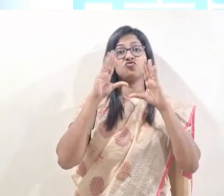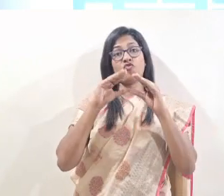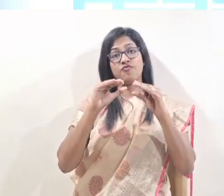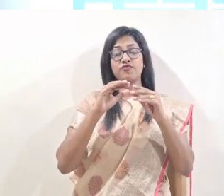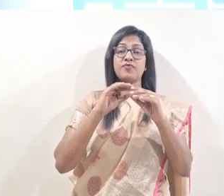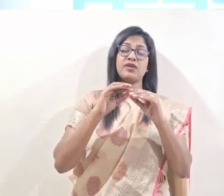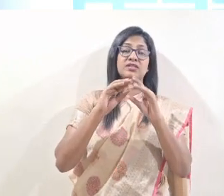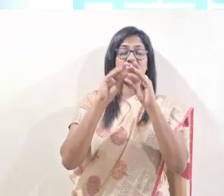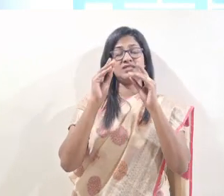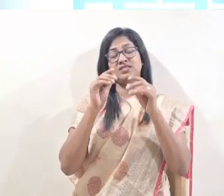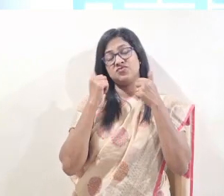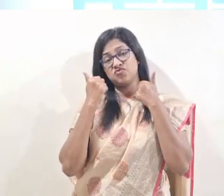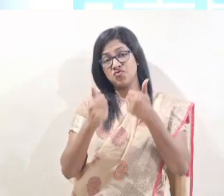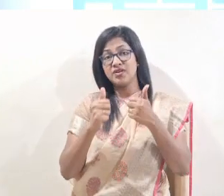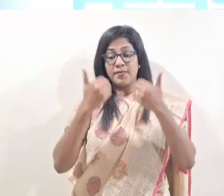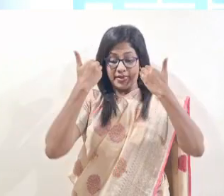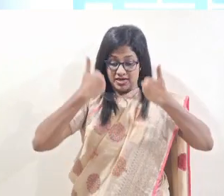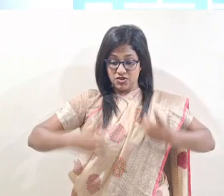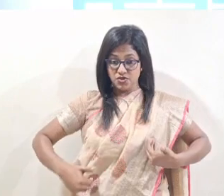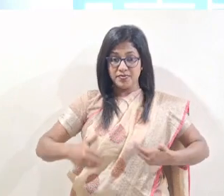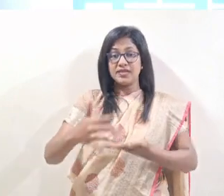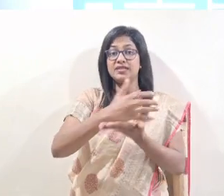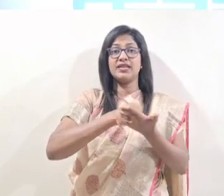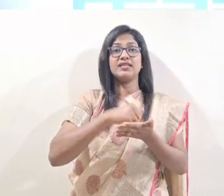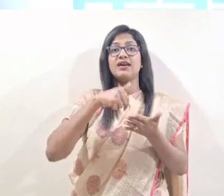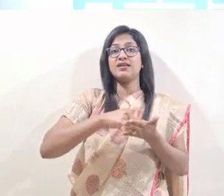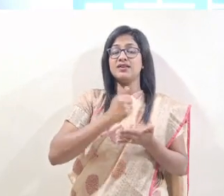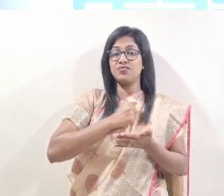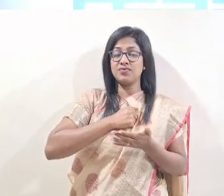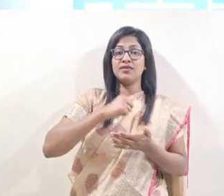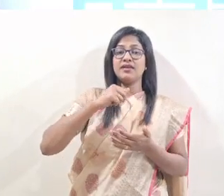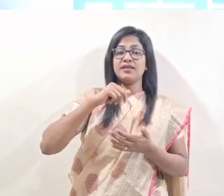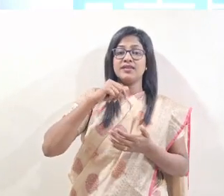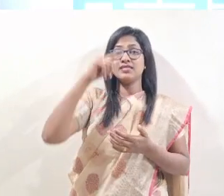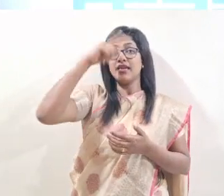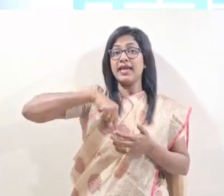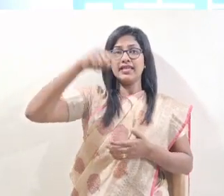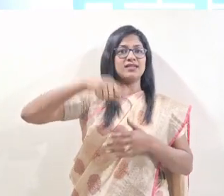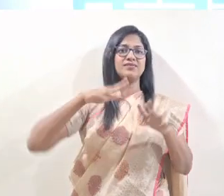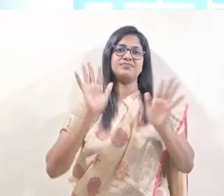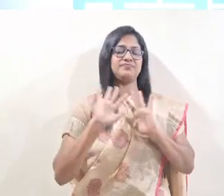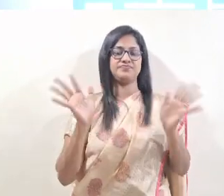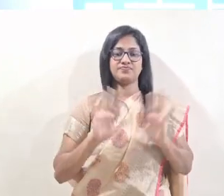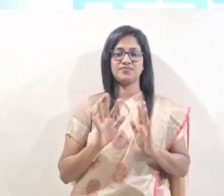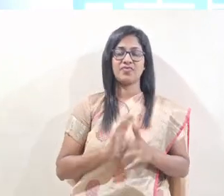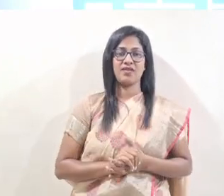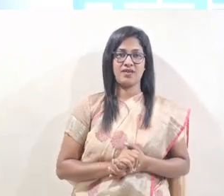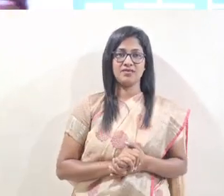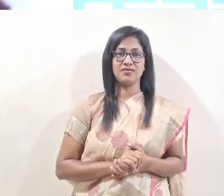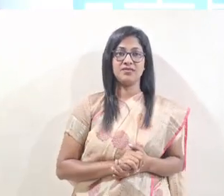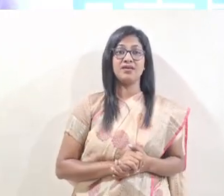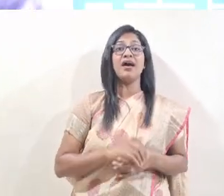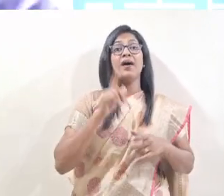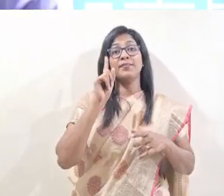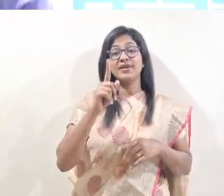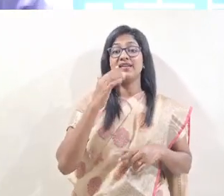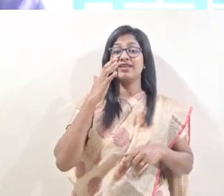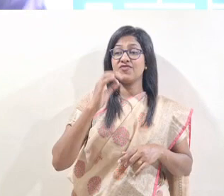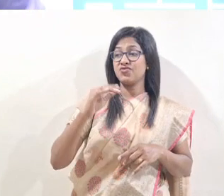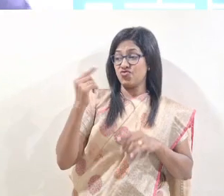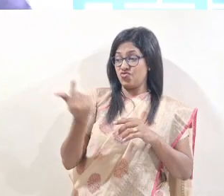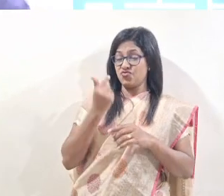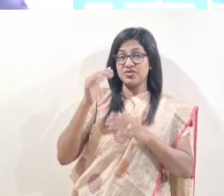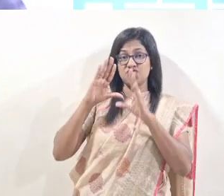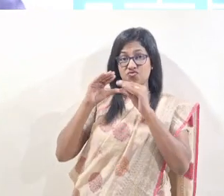basic human data is not Indian. Okay, and in fact, for one of the most